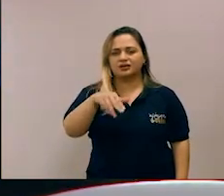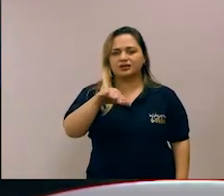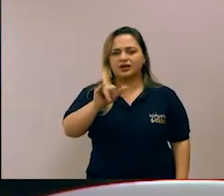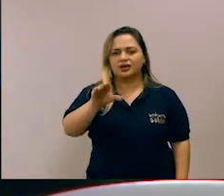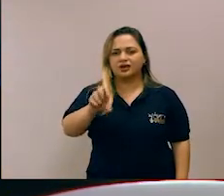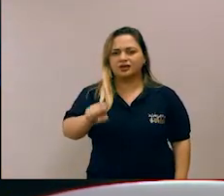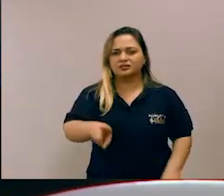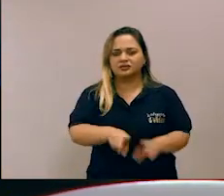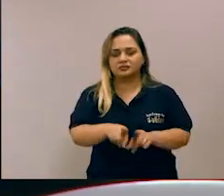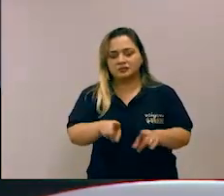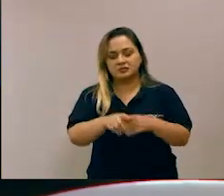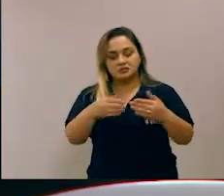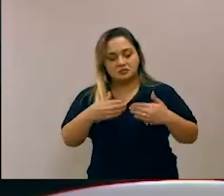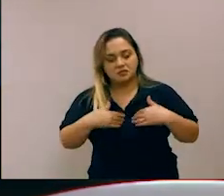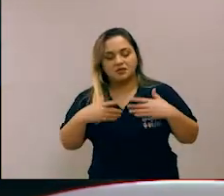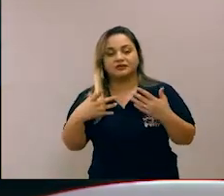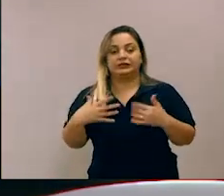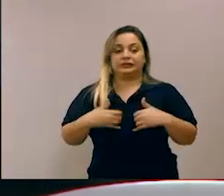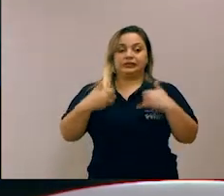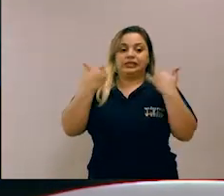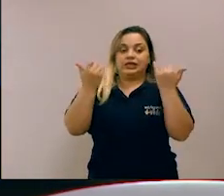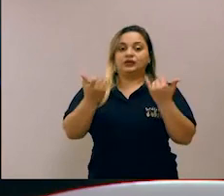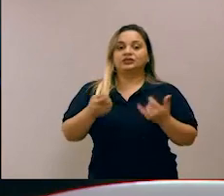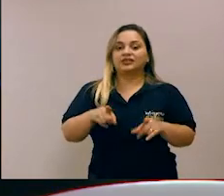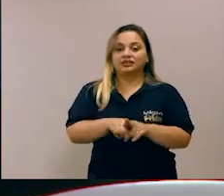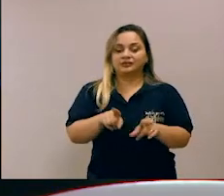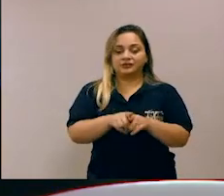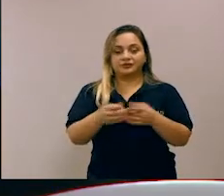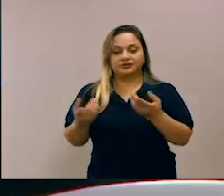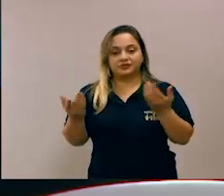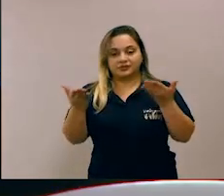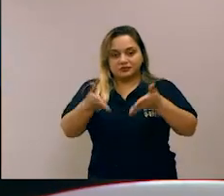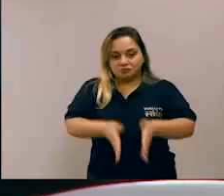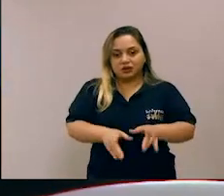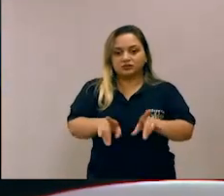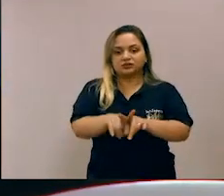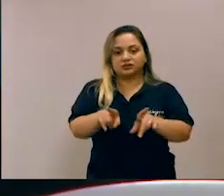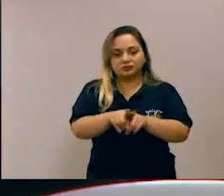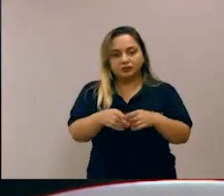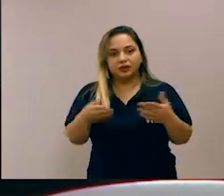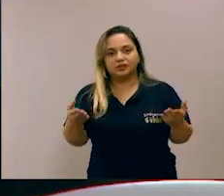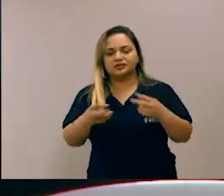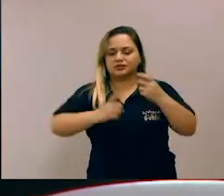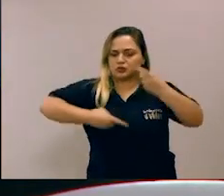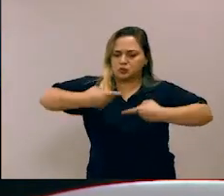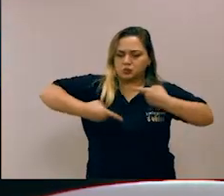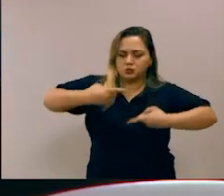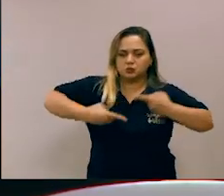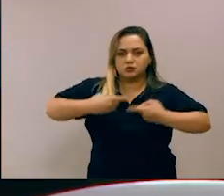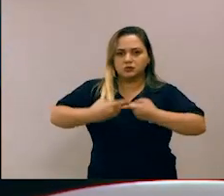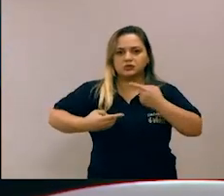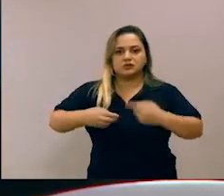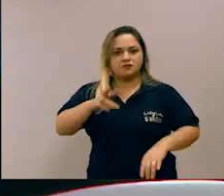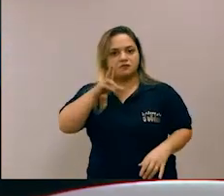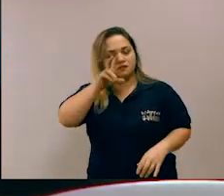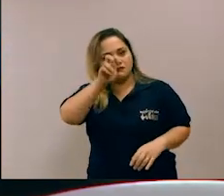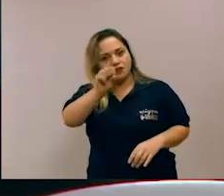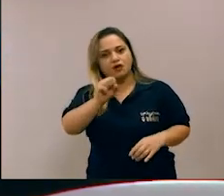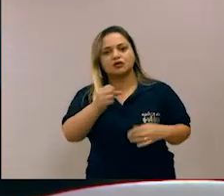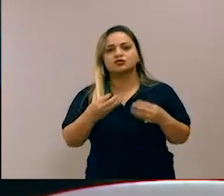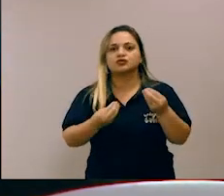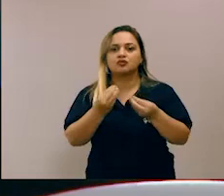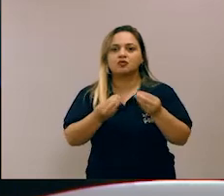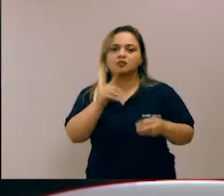Jahaz. It is for us at ENAP, it's a great opportunity to participate in this partnership and talk about